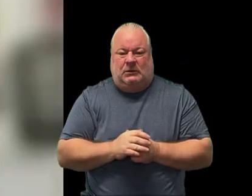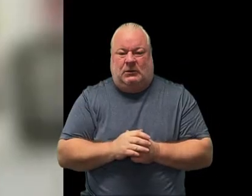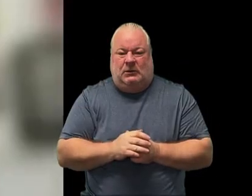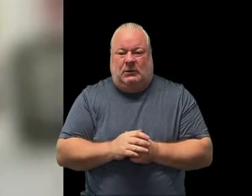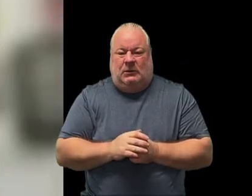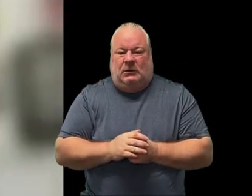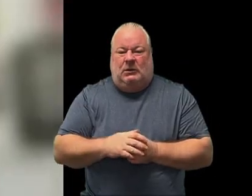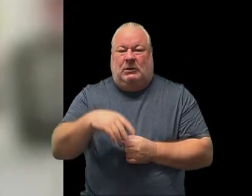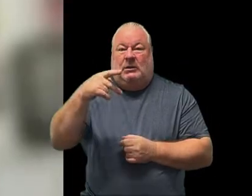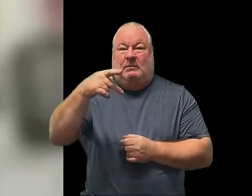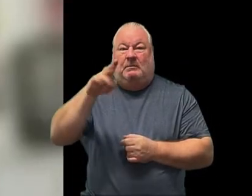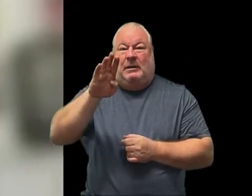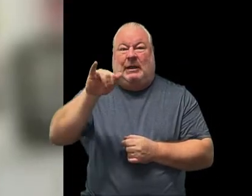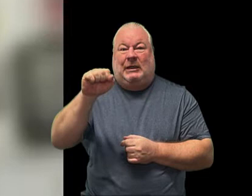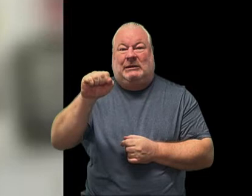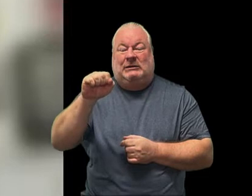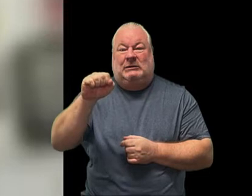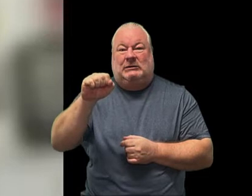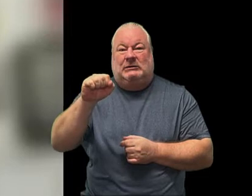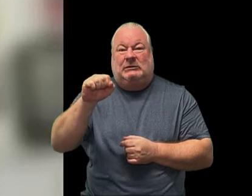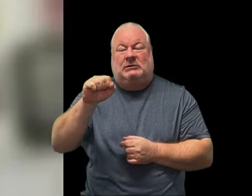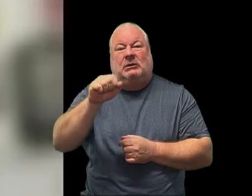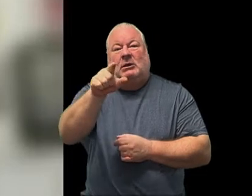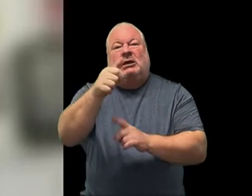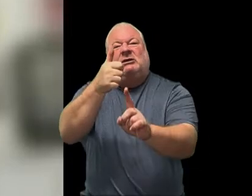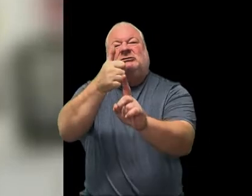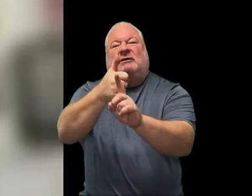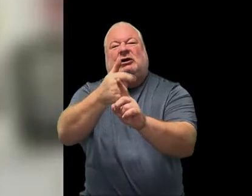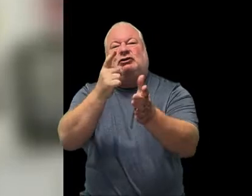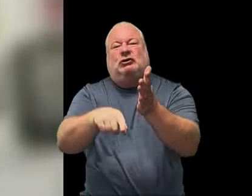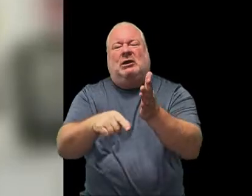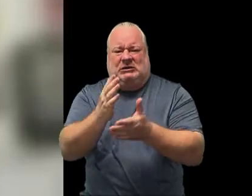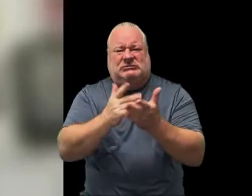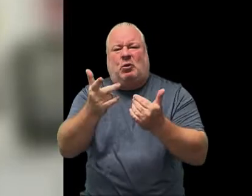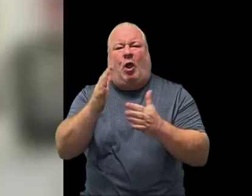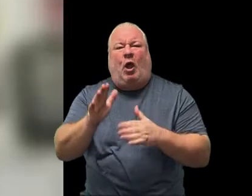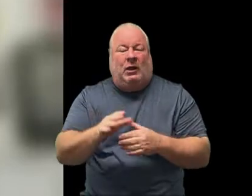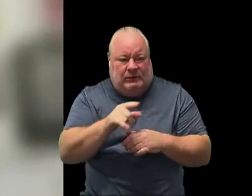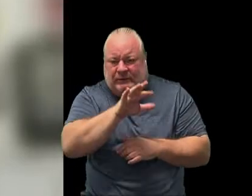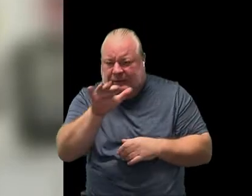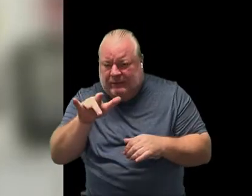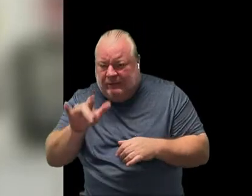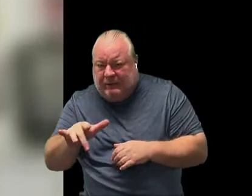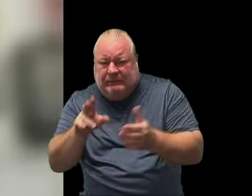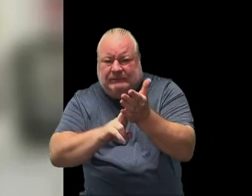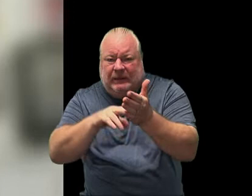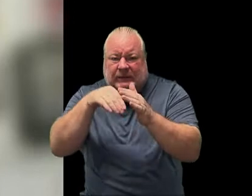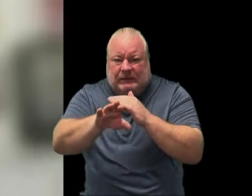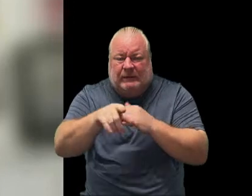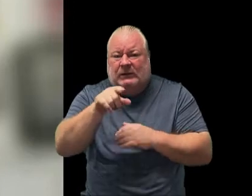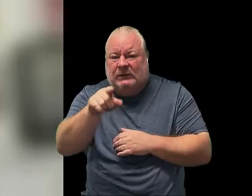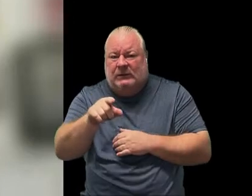is our PBIS cell check. Some of you are already doing this, SEL,